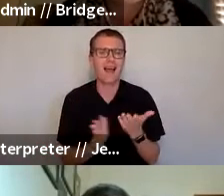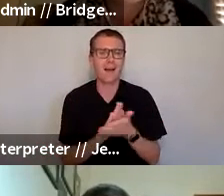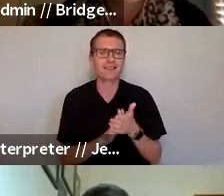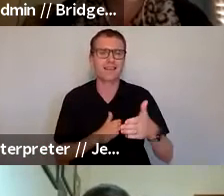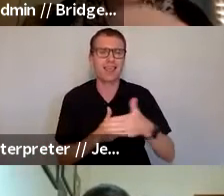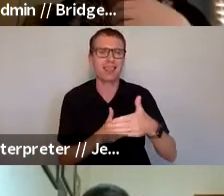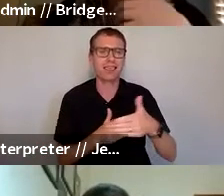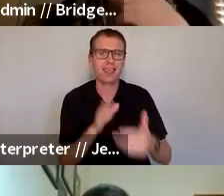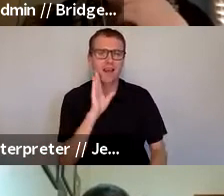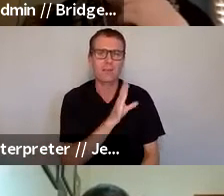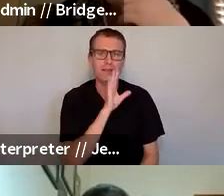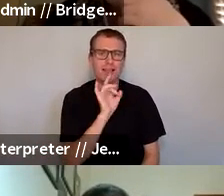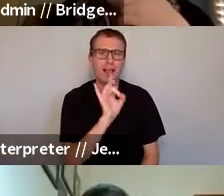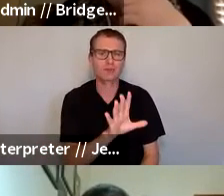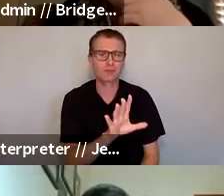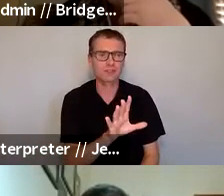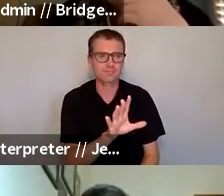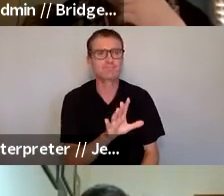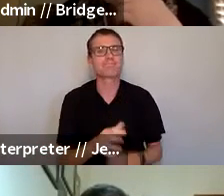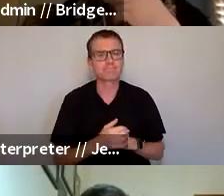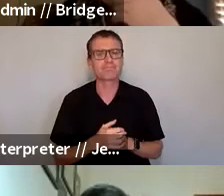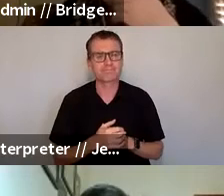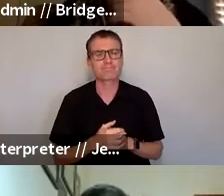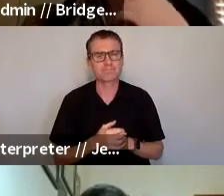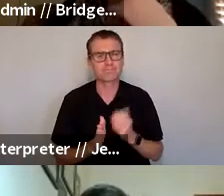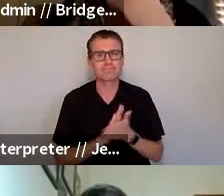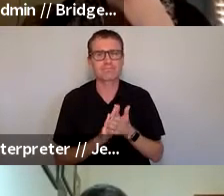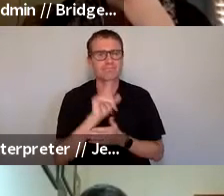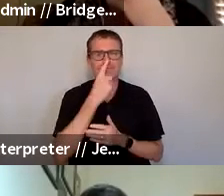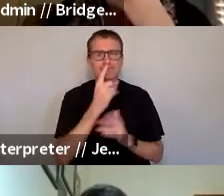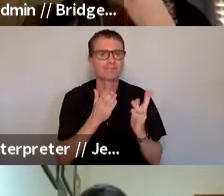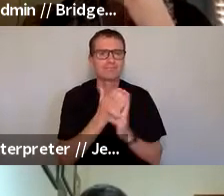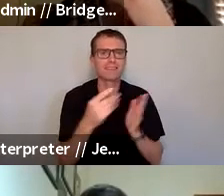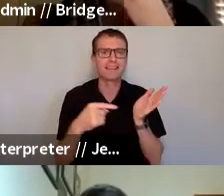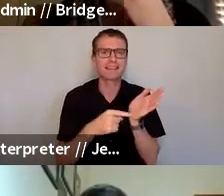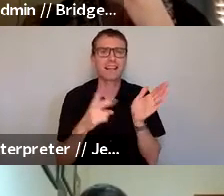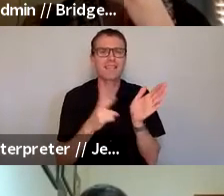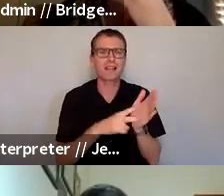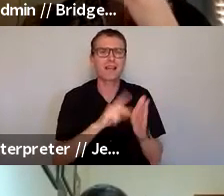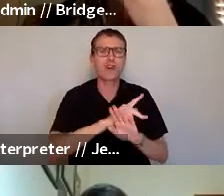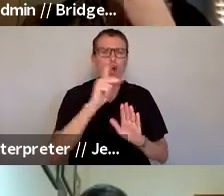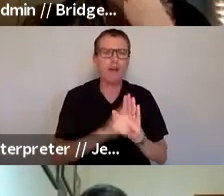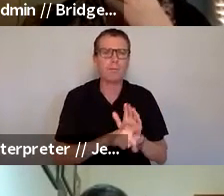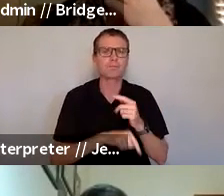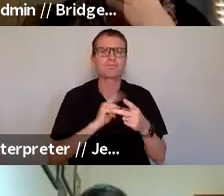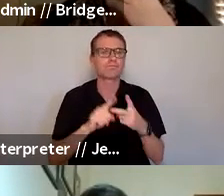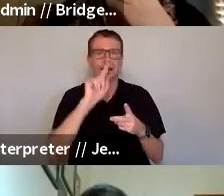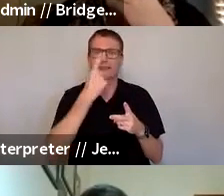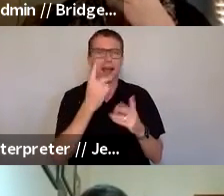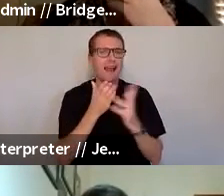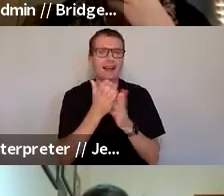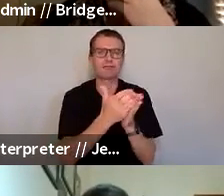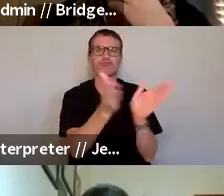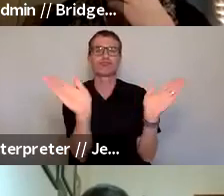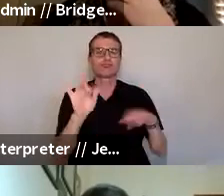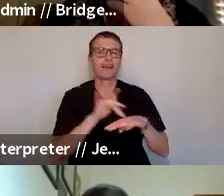missing out in our community on access to, you know, to television programs and the broader arts. So I think there are really good opportunities. In fact, I was